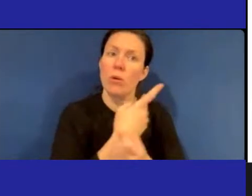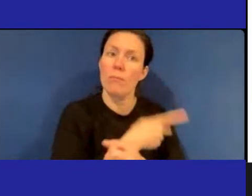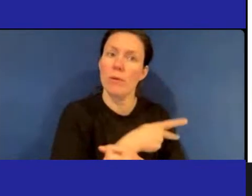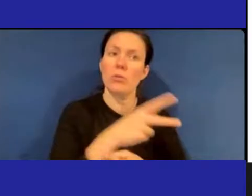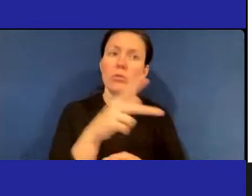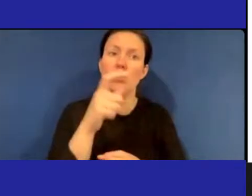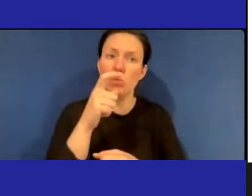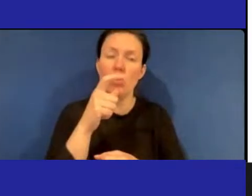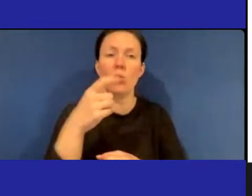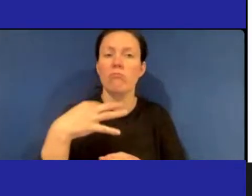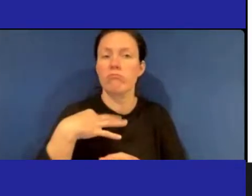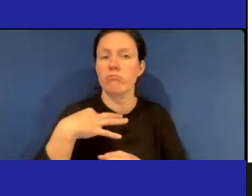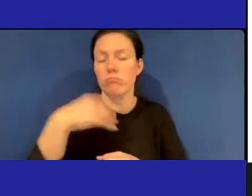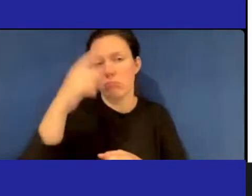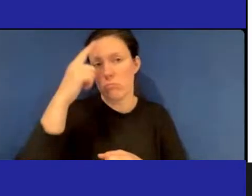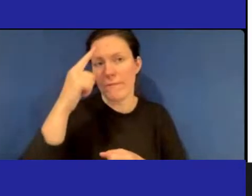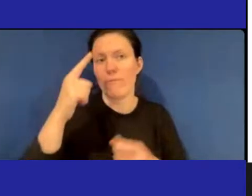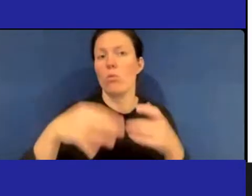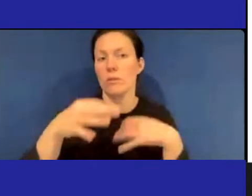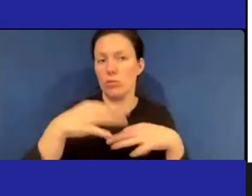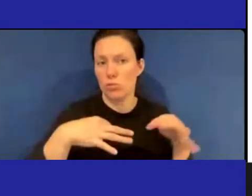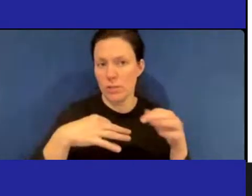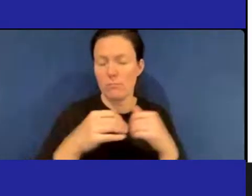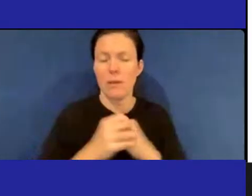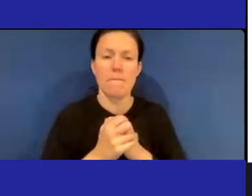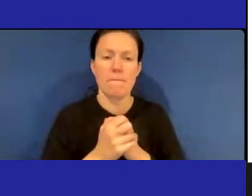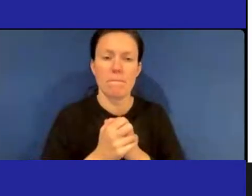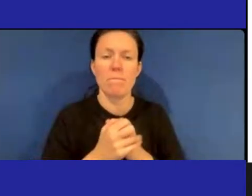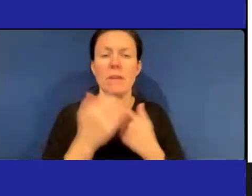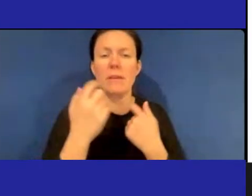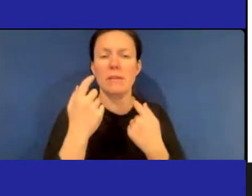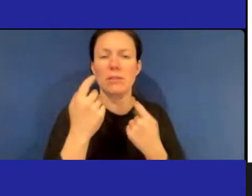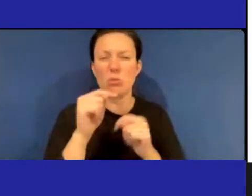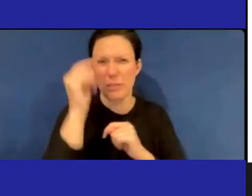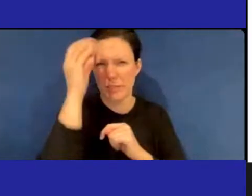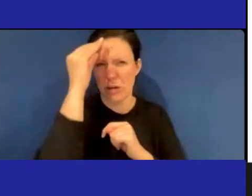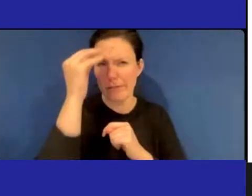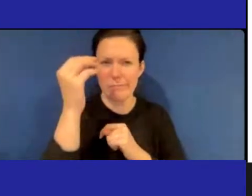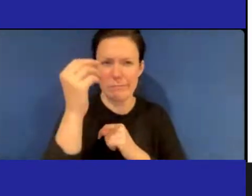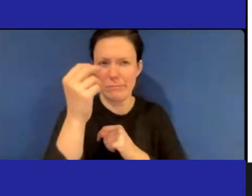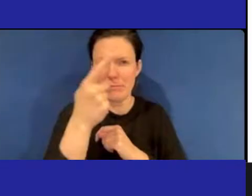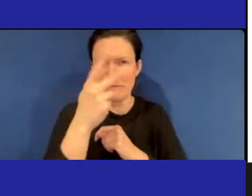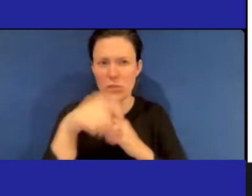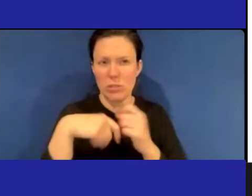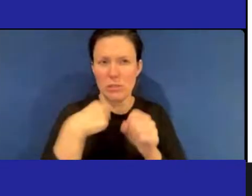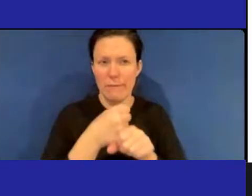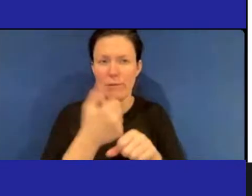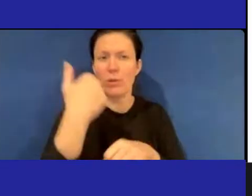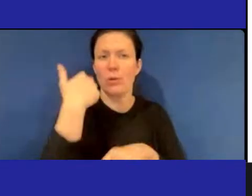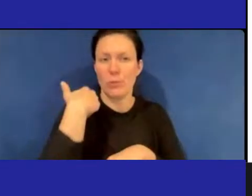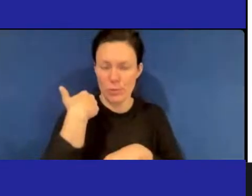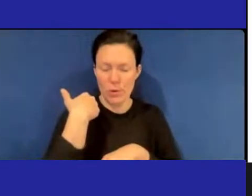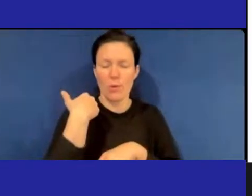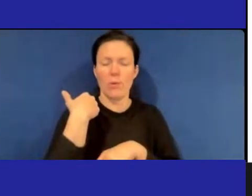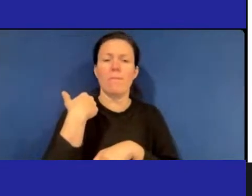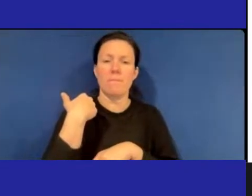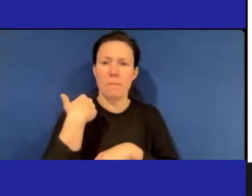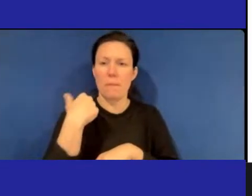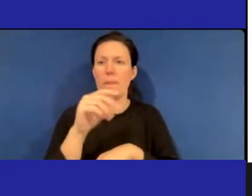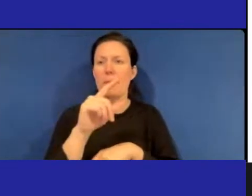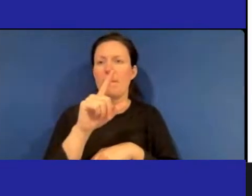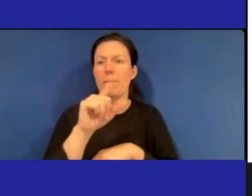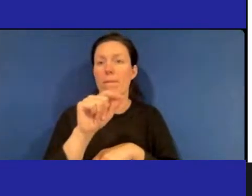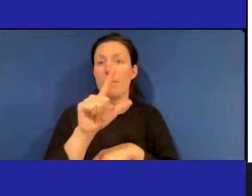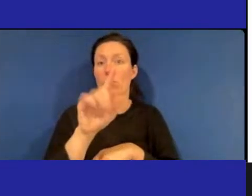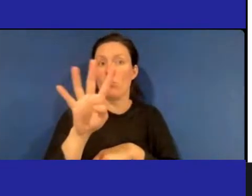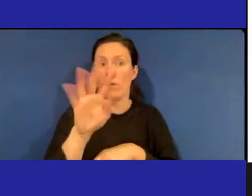transplants. And we started thinking about this a couple of years ago. We started a working group back in 2024 where we were really